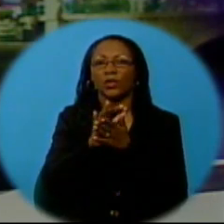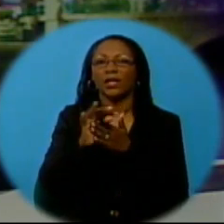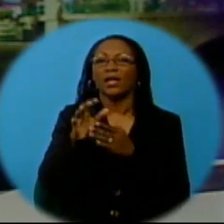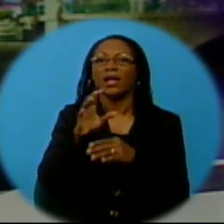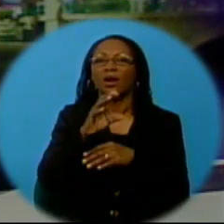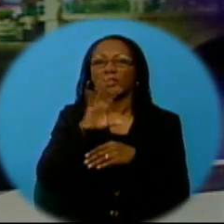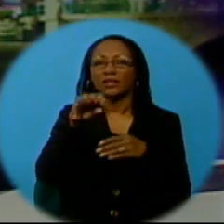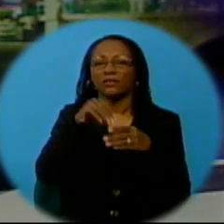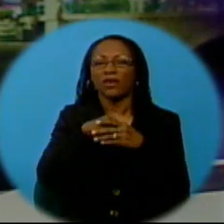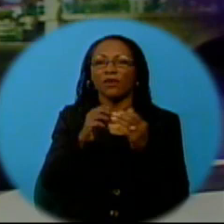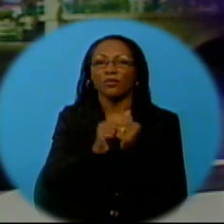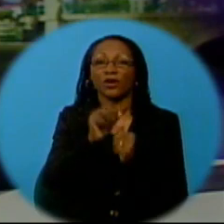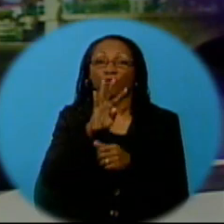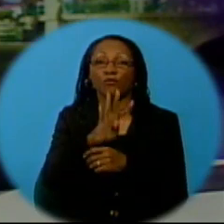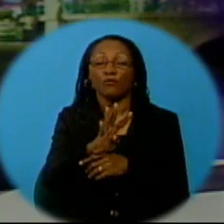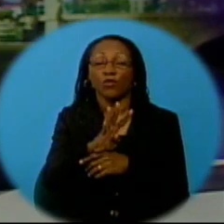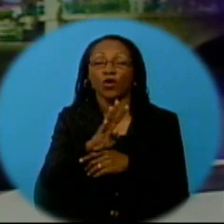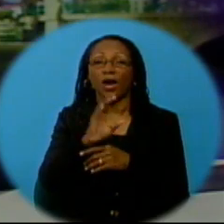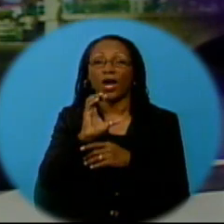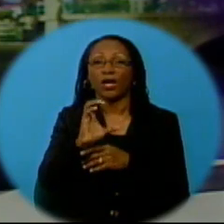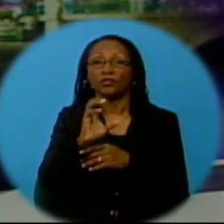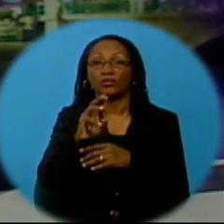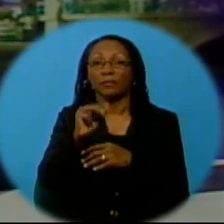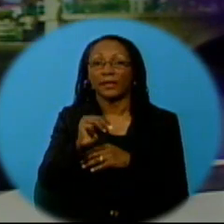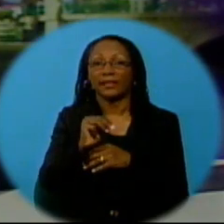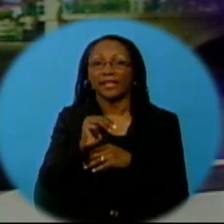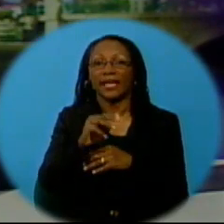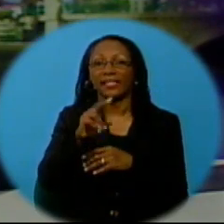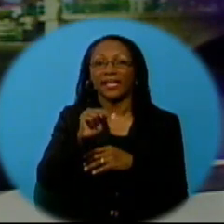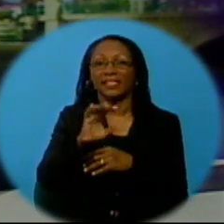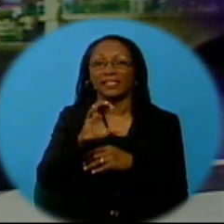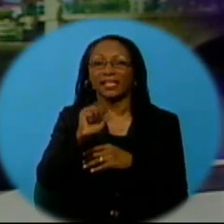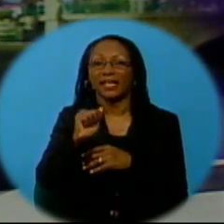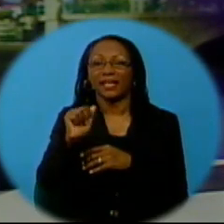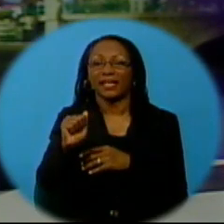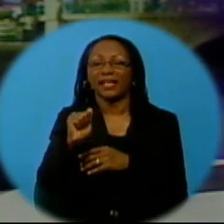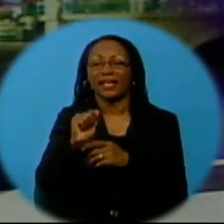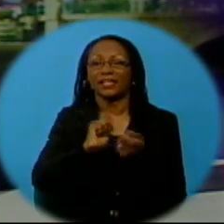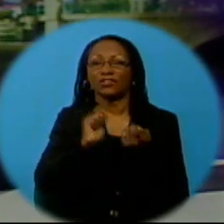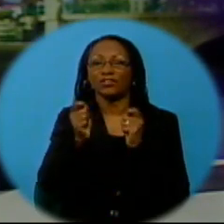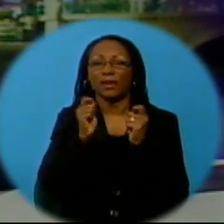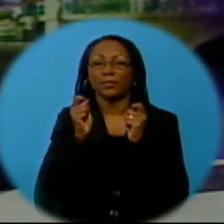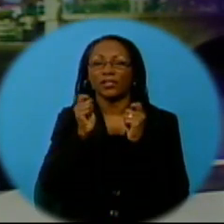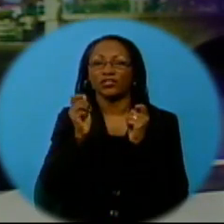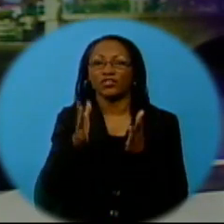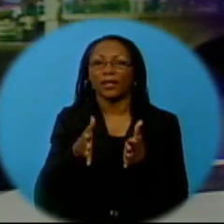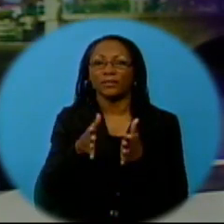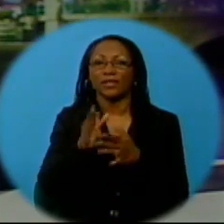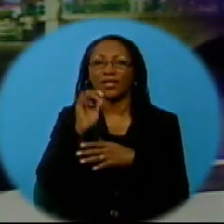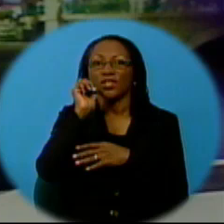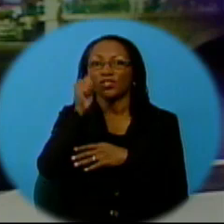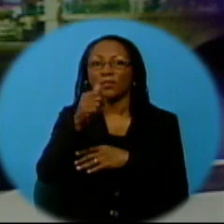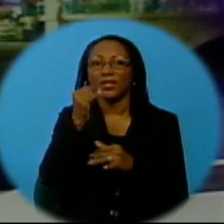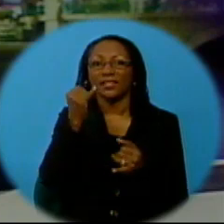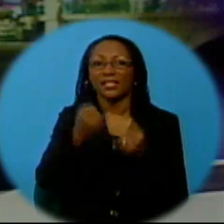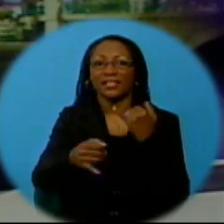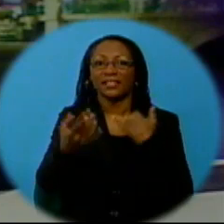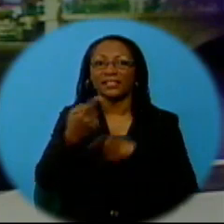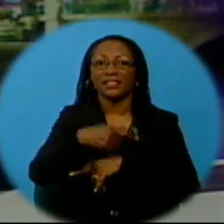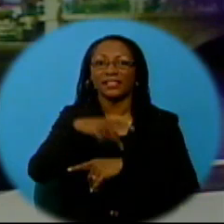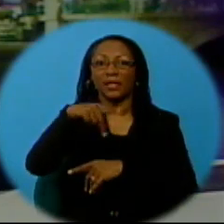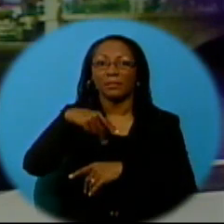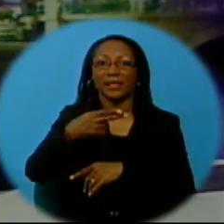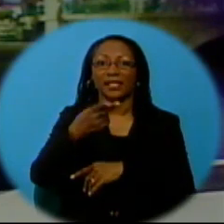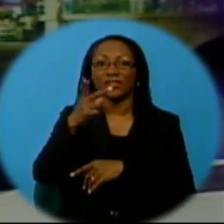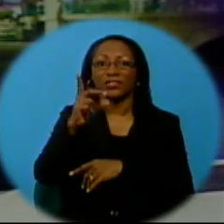Eastern Michigan and had also qualified for the NCAA Indoor Championships. Well, tomorrow is the final day of the Pine Hill